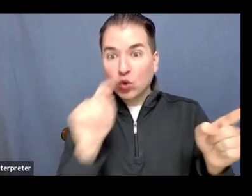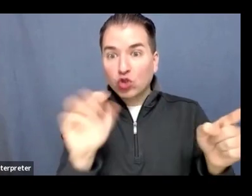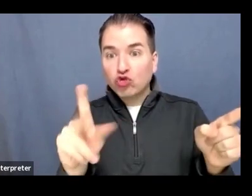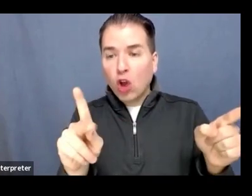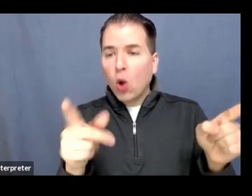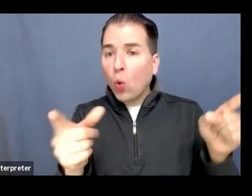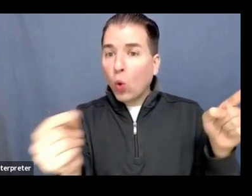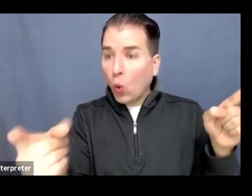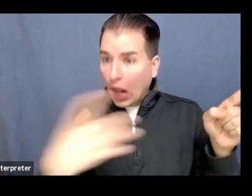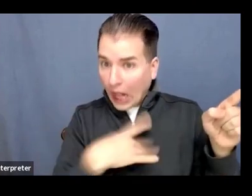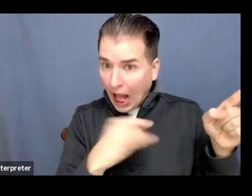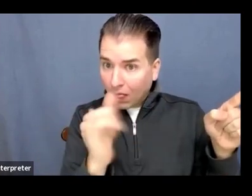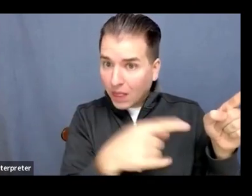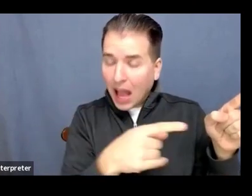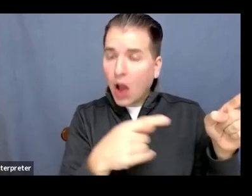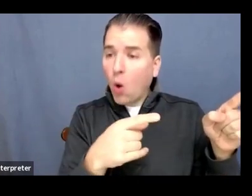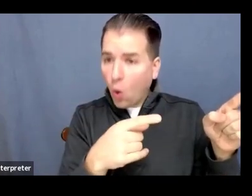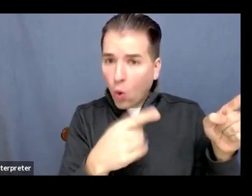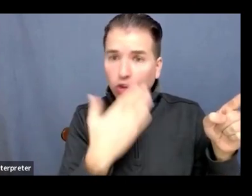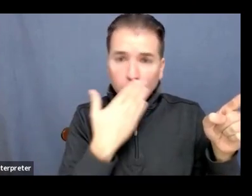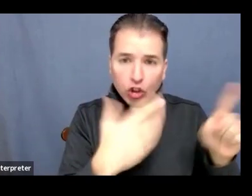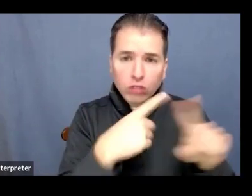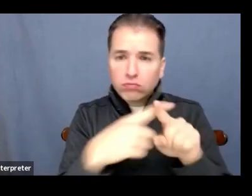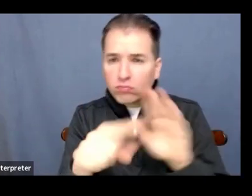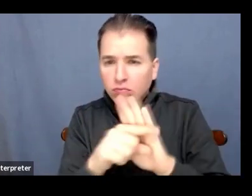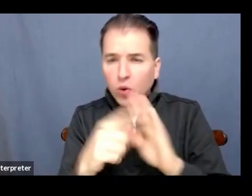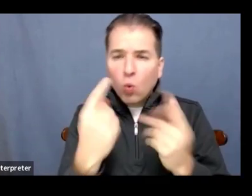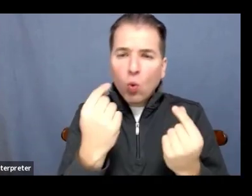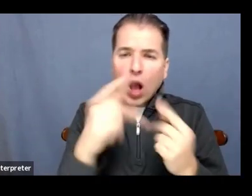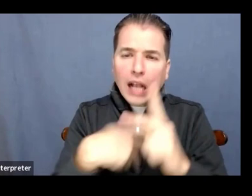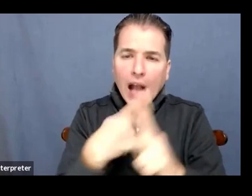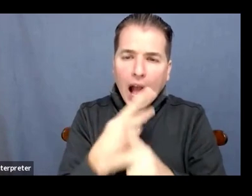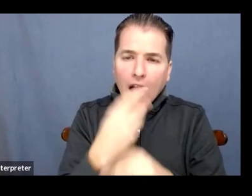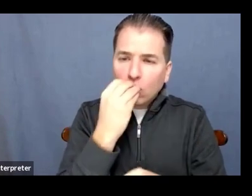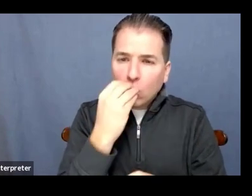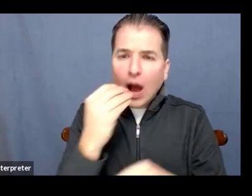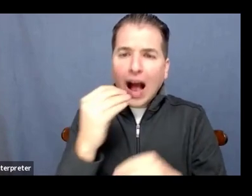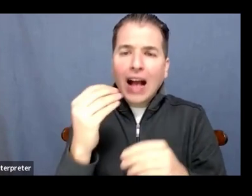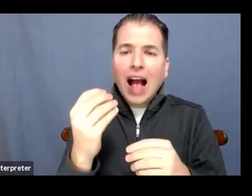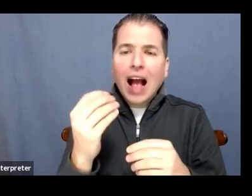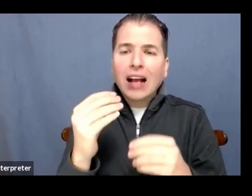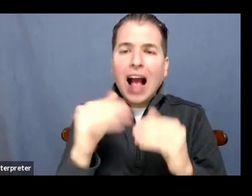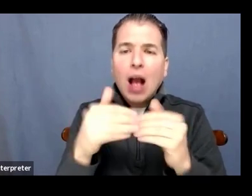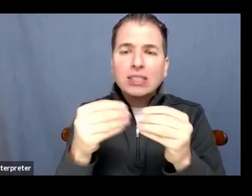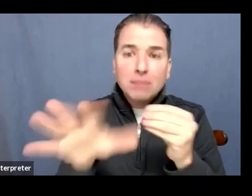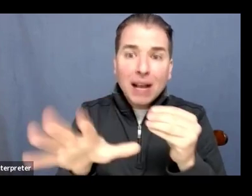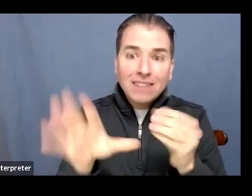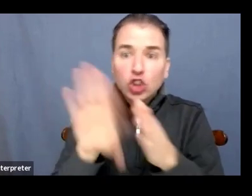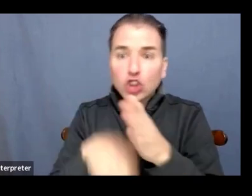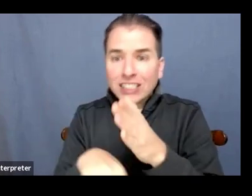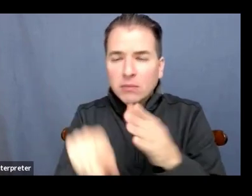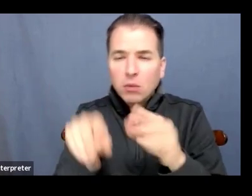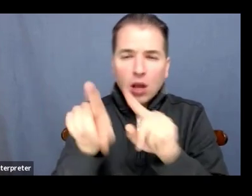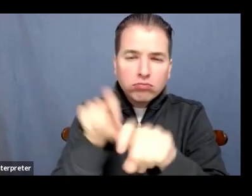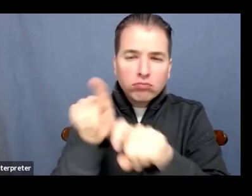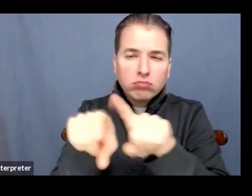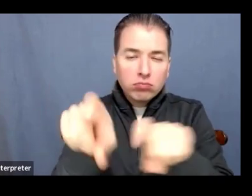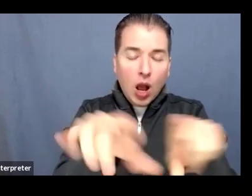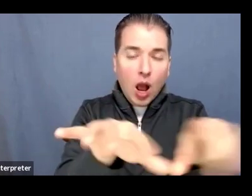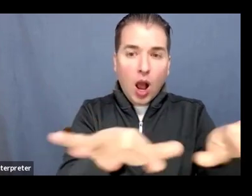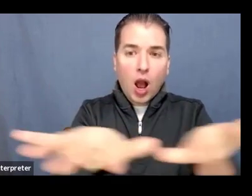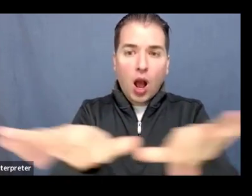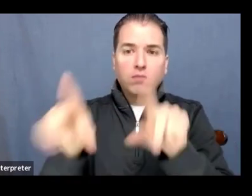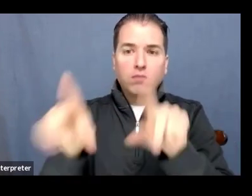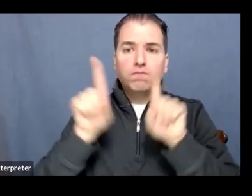got a sense of what people's interests were and willingness to buy, and how much they'd pay for some of her services. So that was her way of